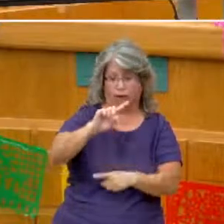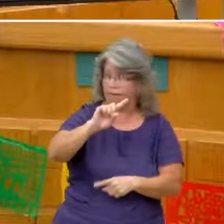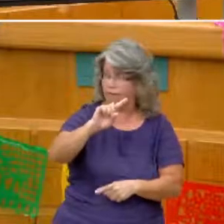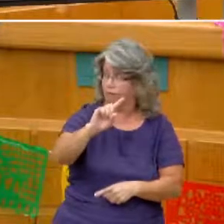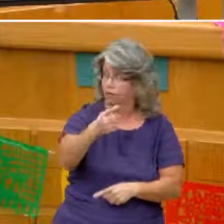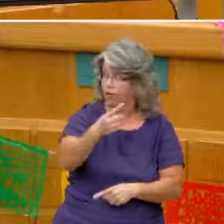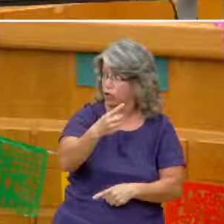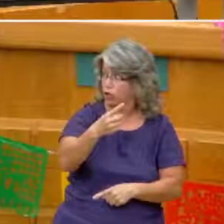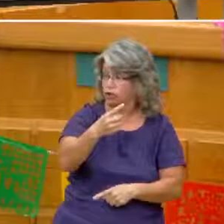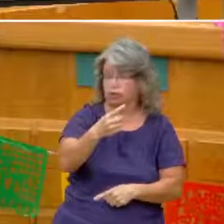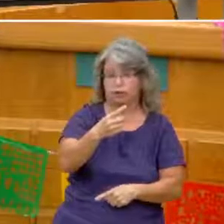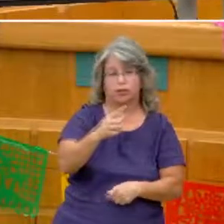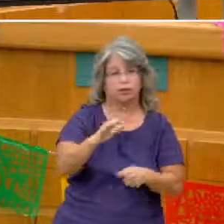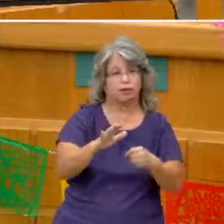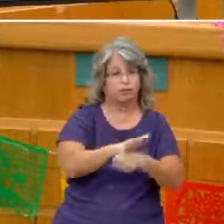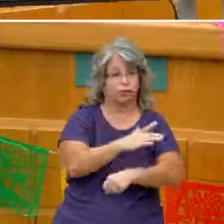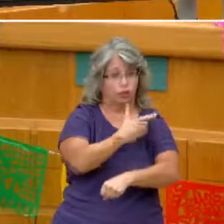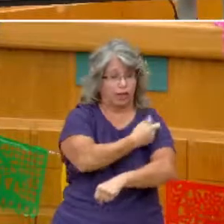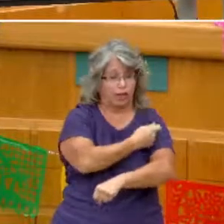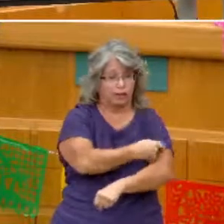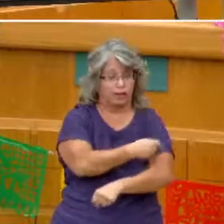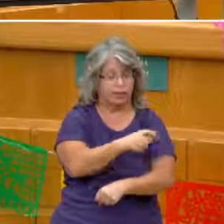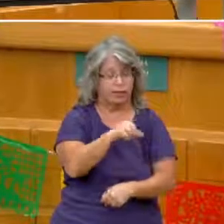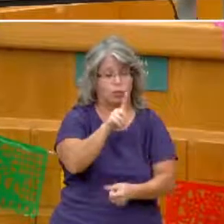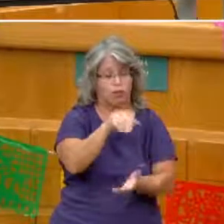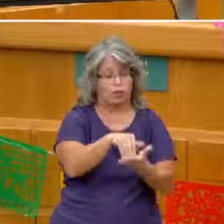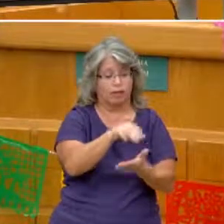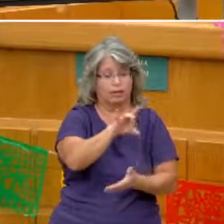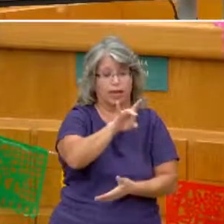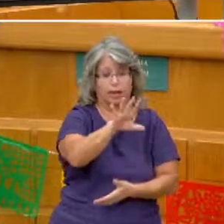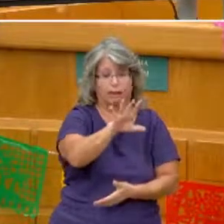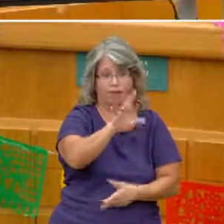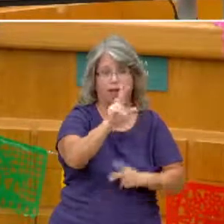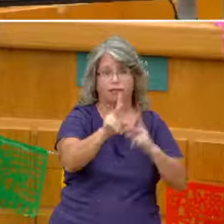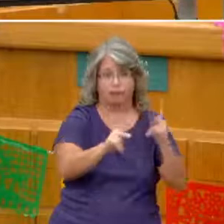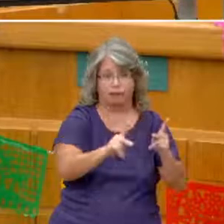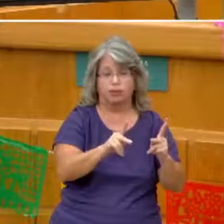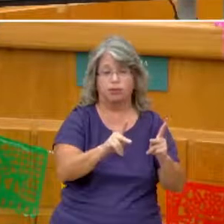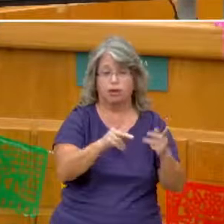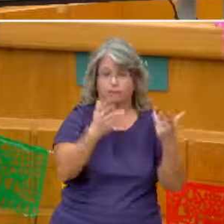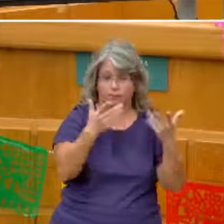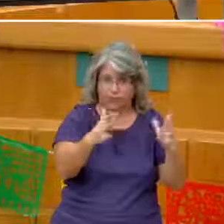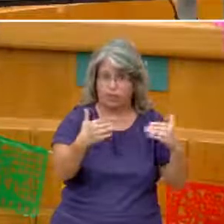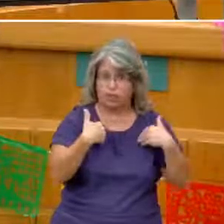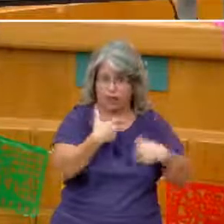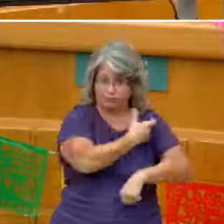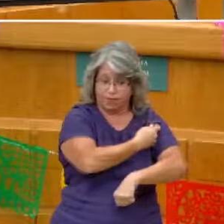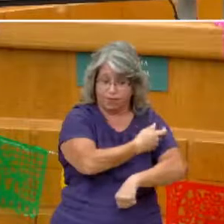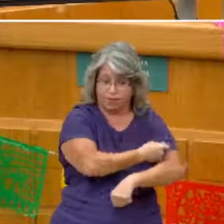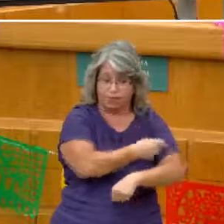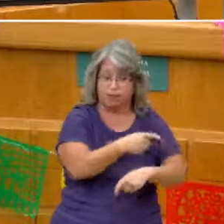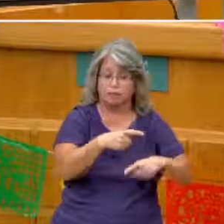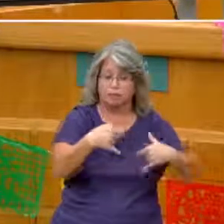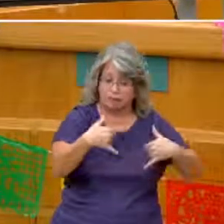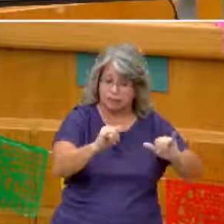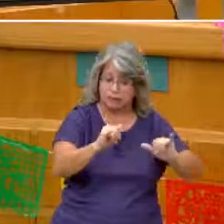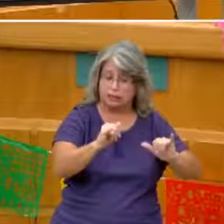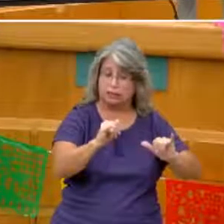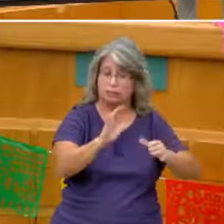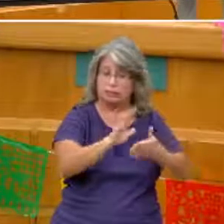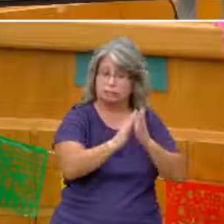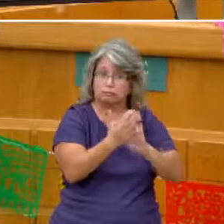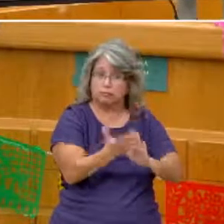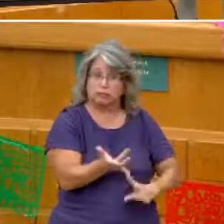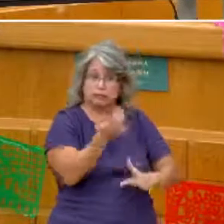had 1,085 people fully vaccinated that actually got COVID-19. And then if you look over here,